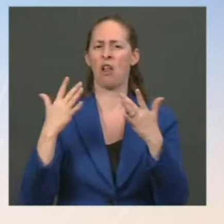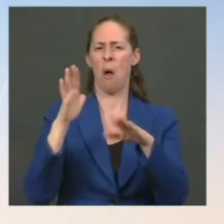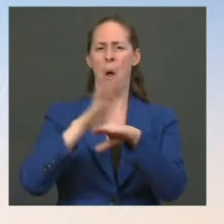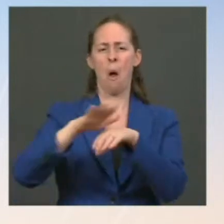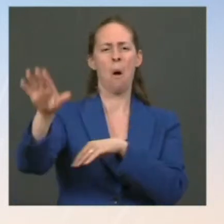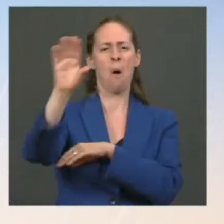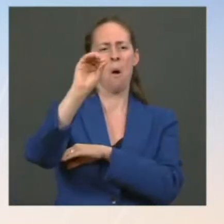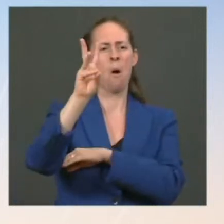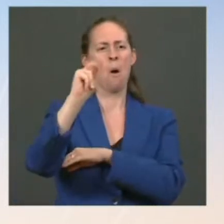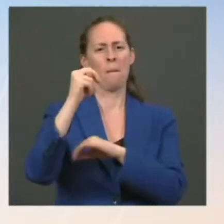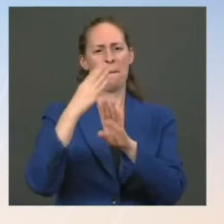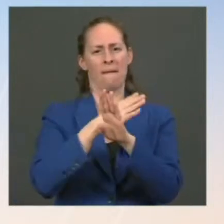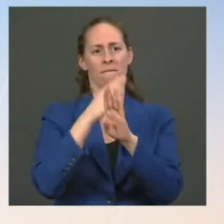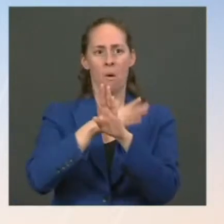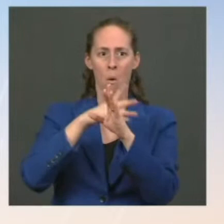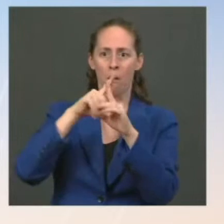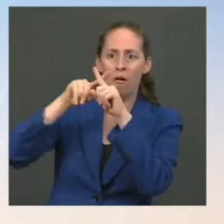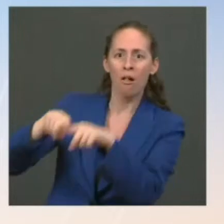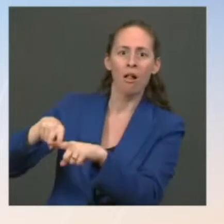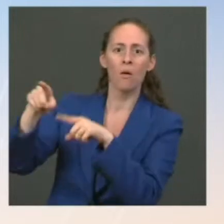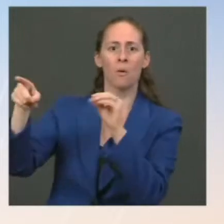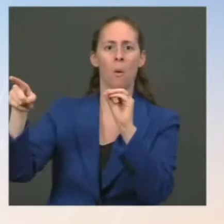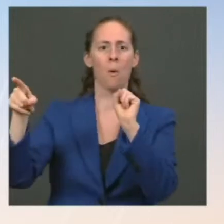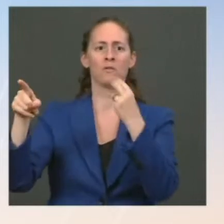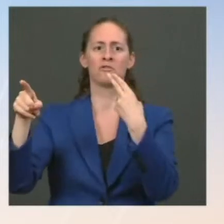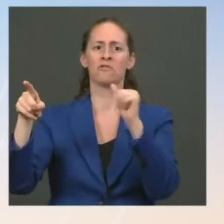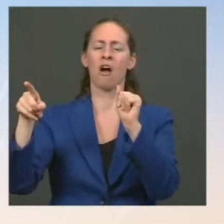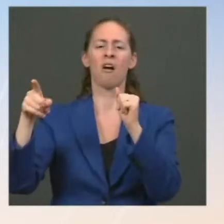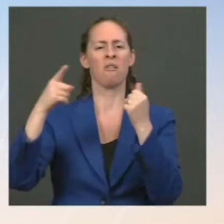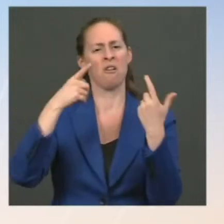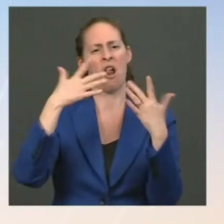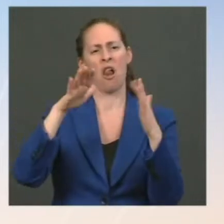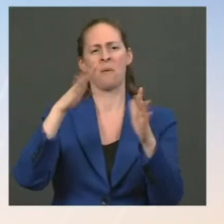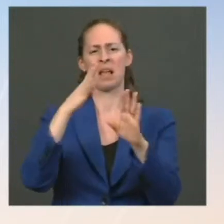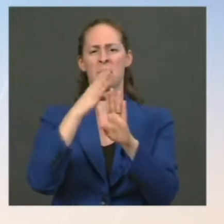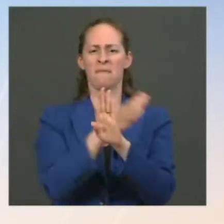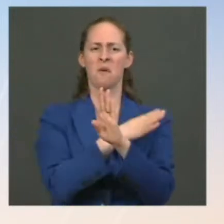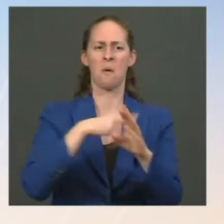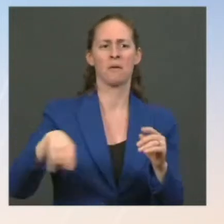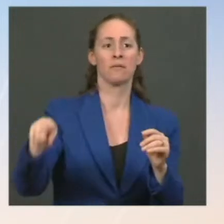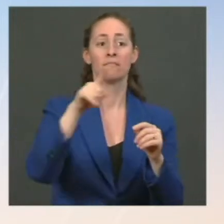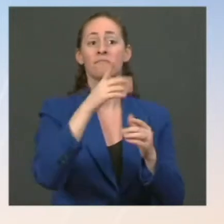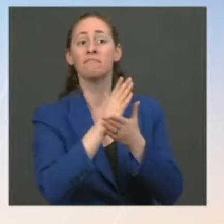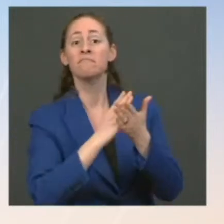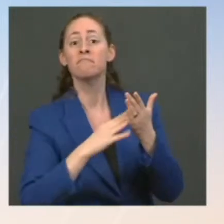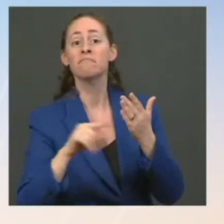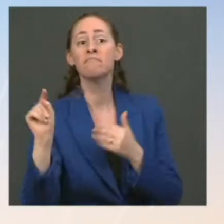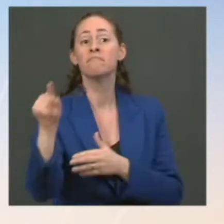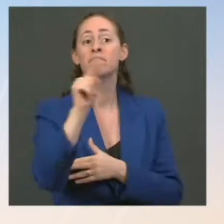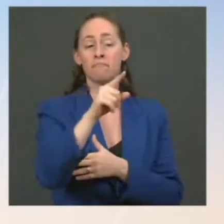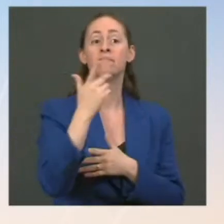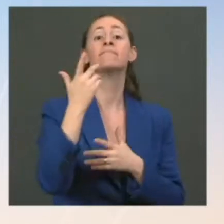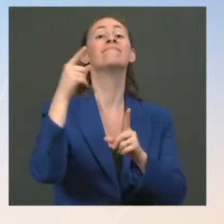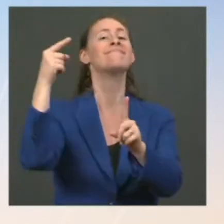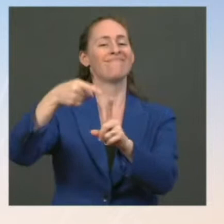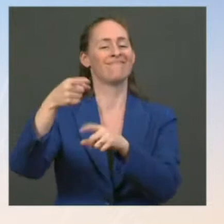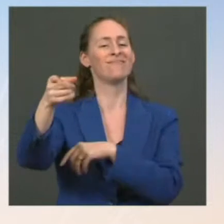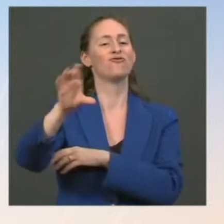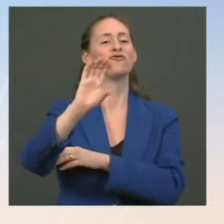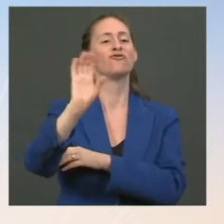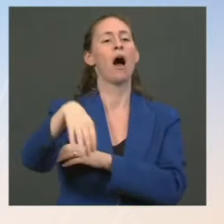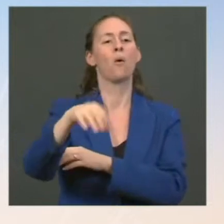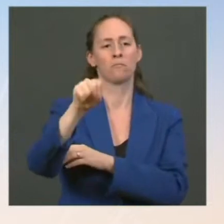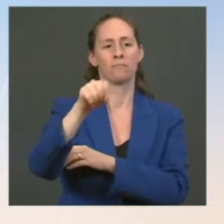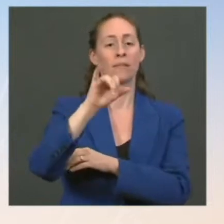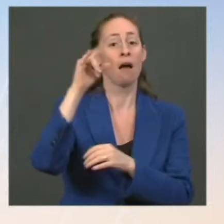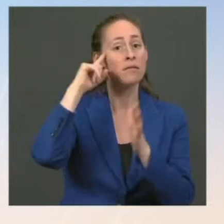even before the OSHA rulemaking had happened. So, and some of those businesses are in Chicago. United is an example,